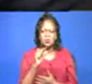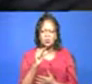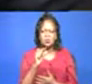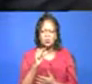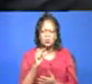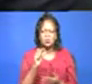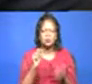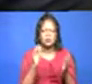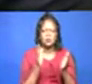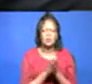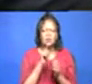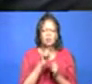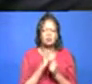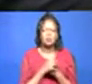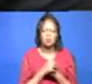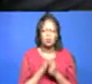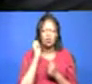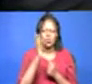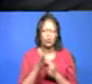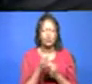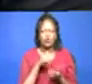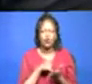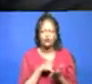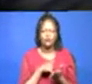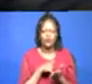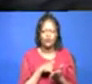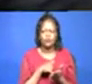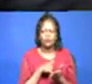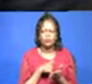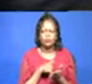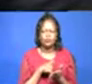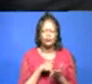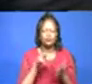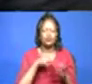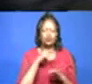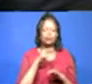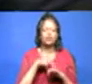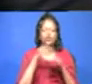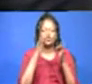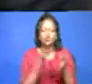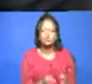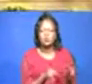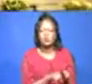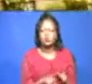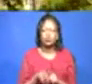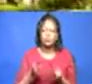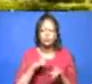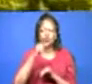and that this of course would involve not just the national treasury but also the national